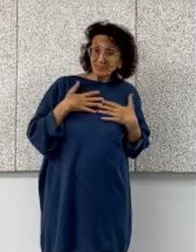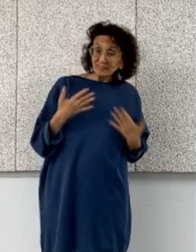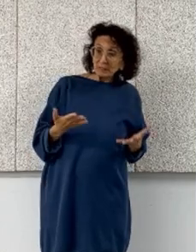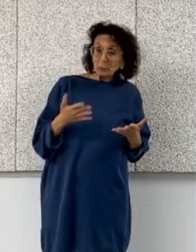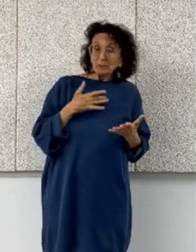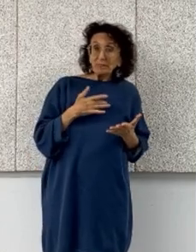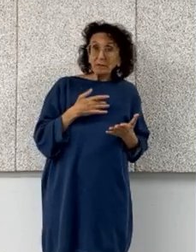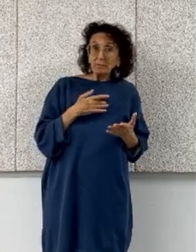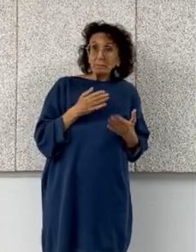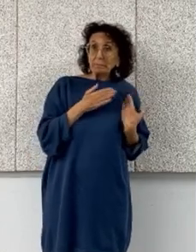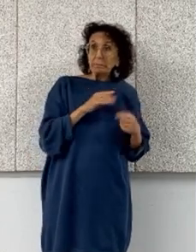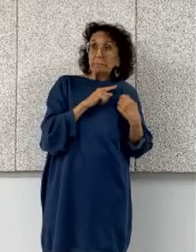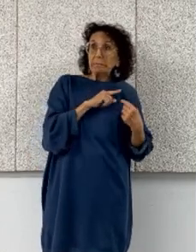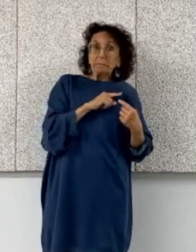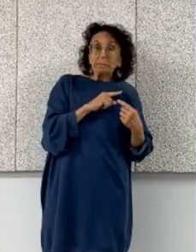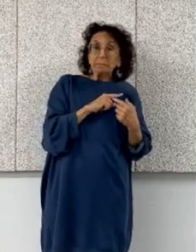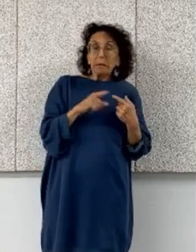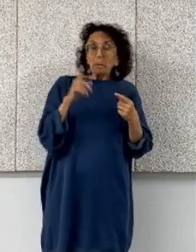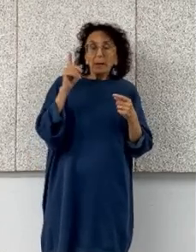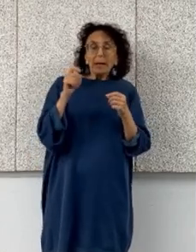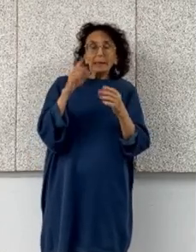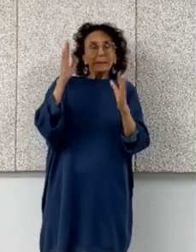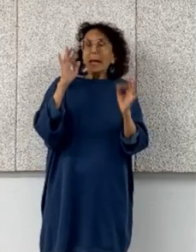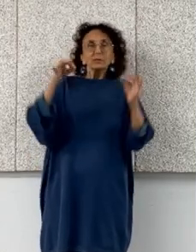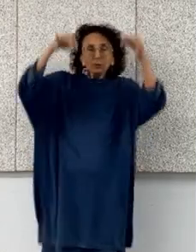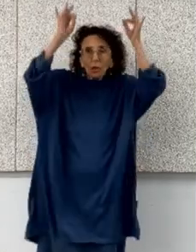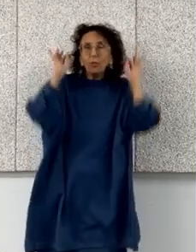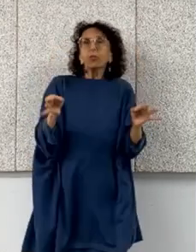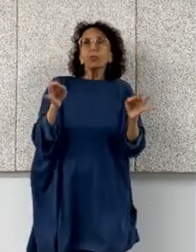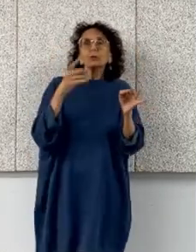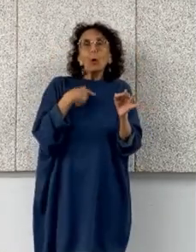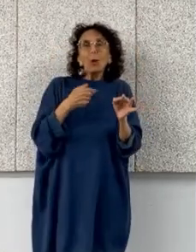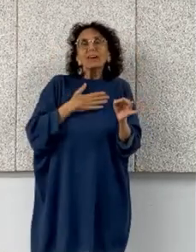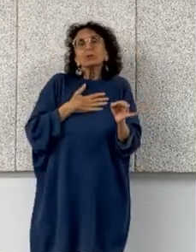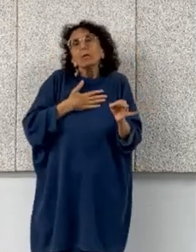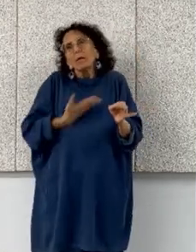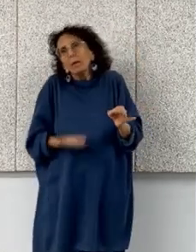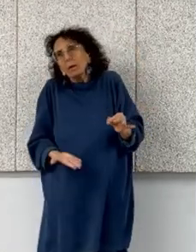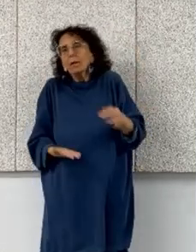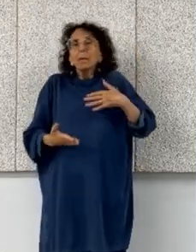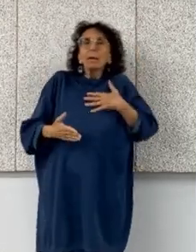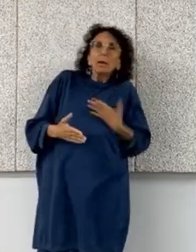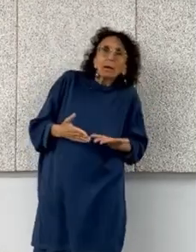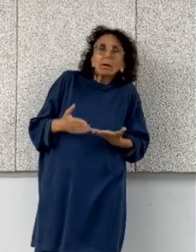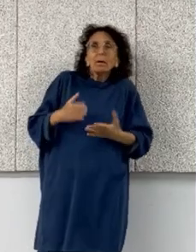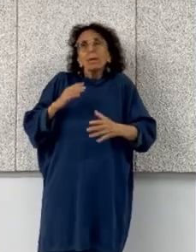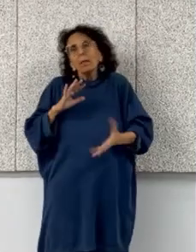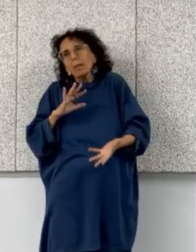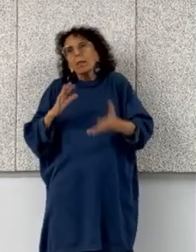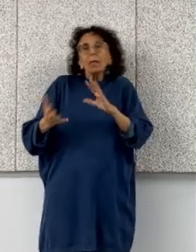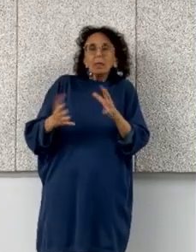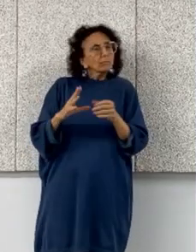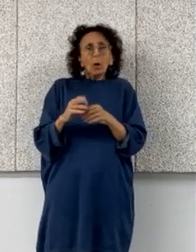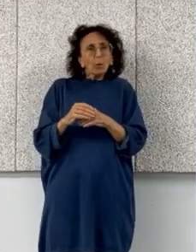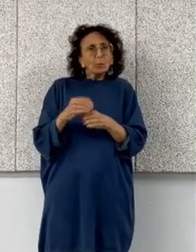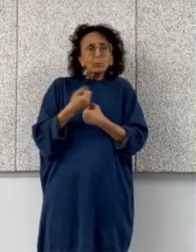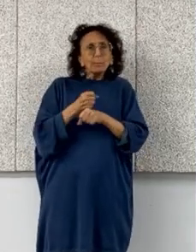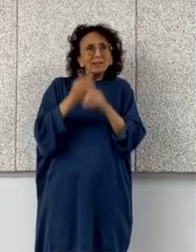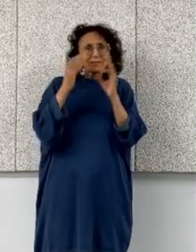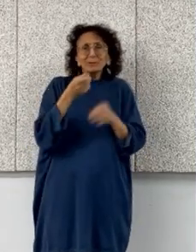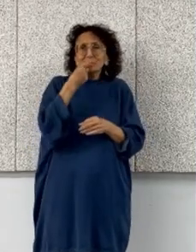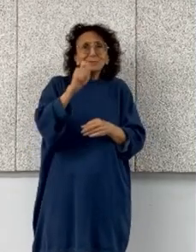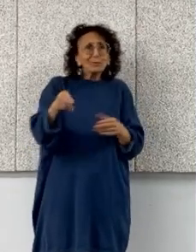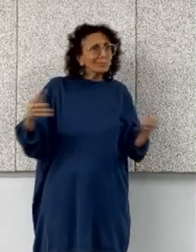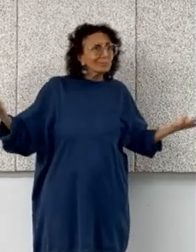meant to feel that like every choice is a negotiation. Every choice is a compromise. You're like, no, it's just a choice, you know? And it should be a choice